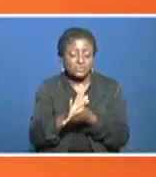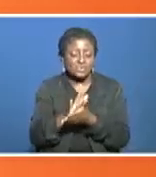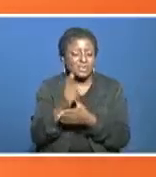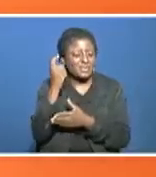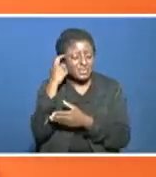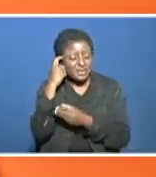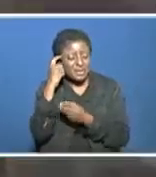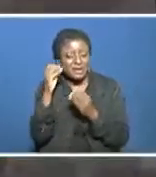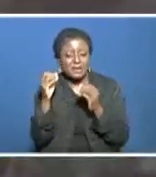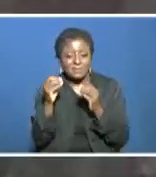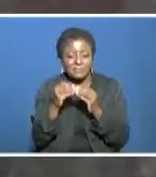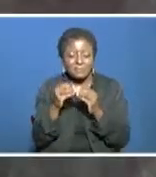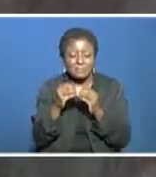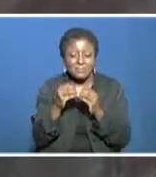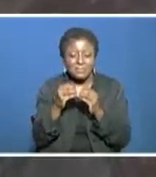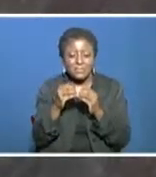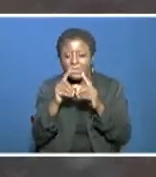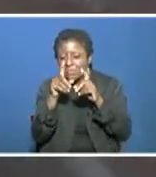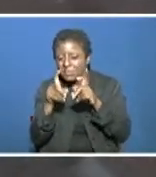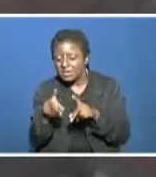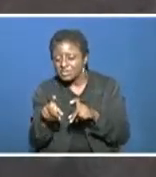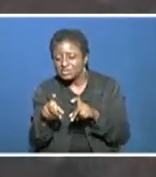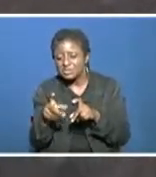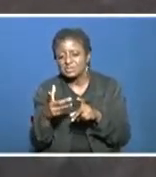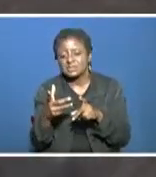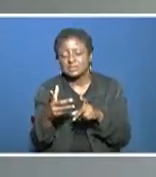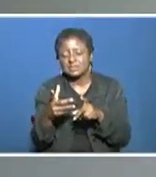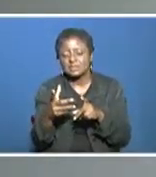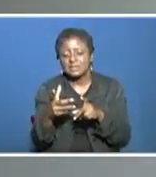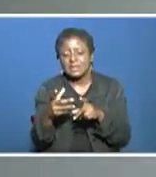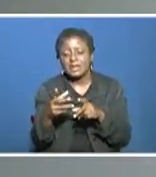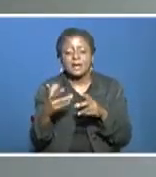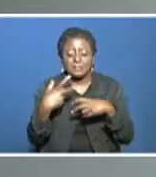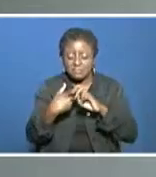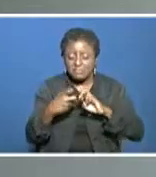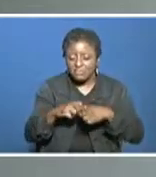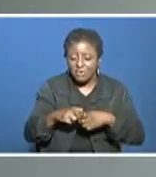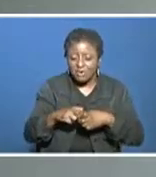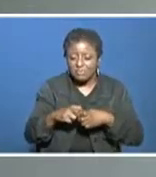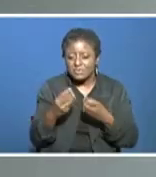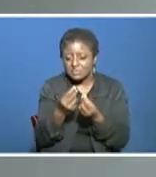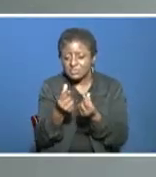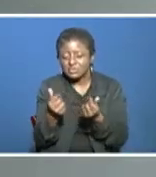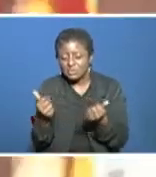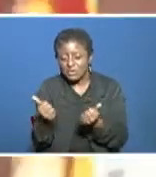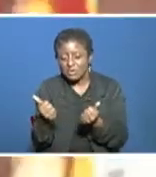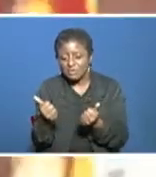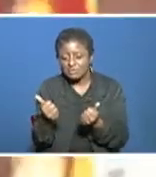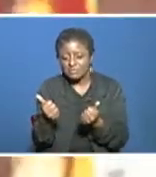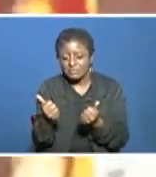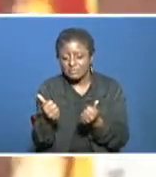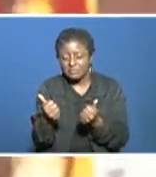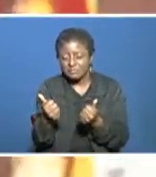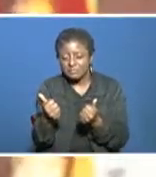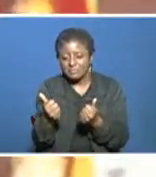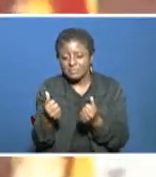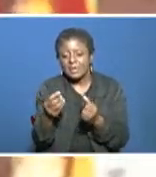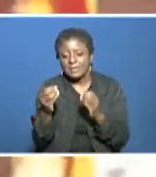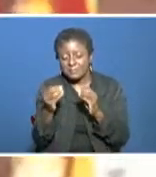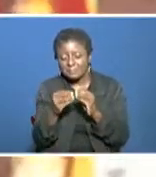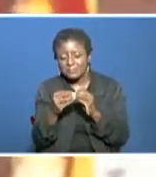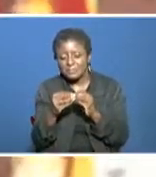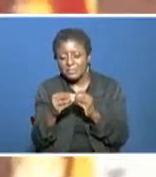more critically, are creative problem solvers. They tend to be more well-adjusted socially, and generally just very well-rounded